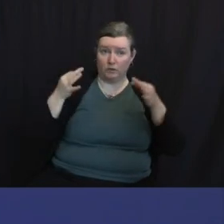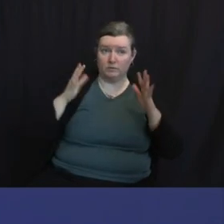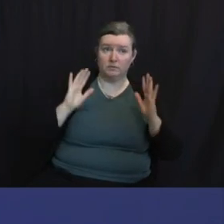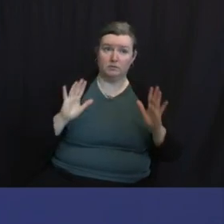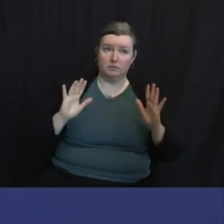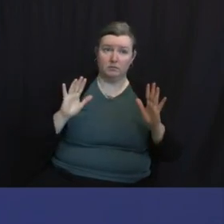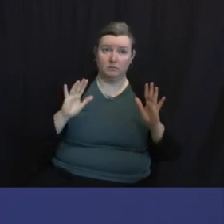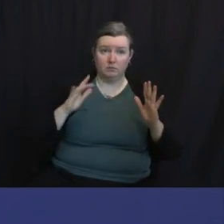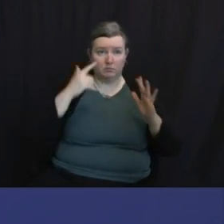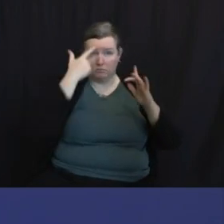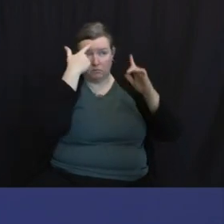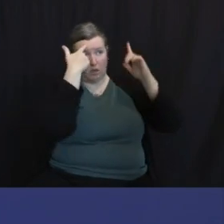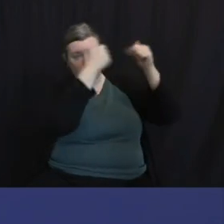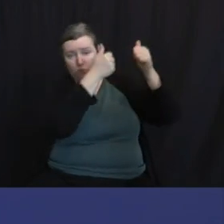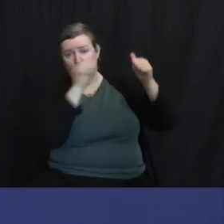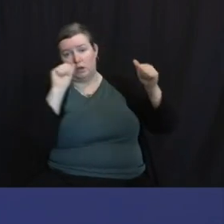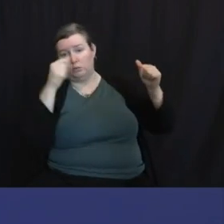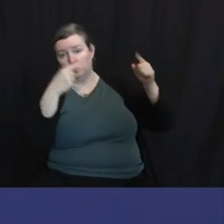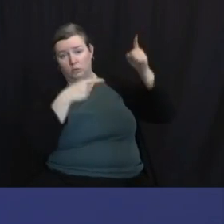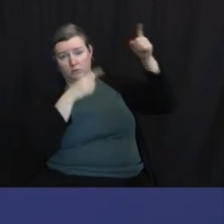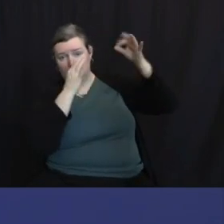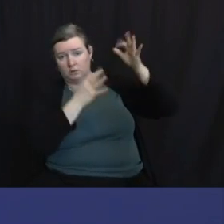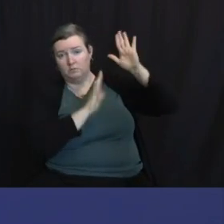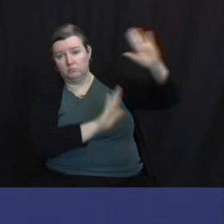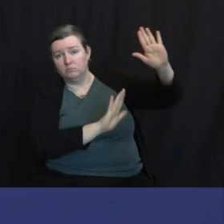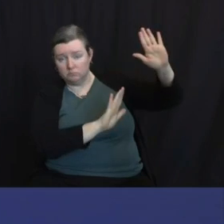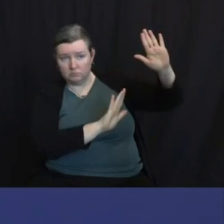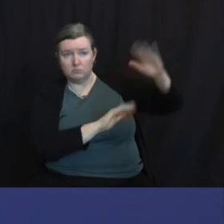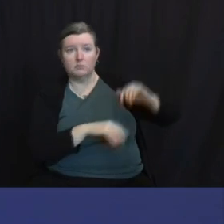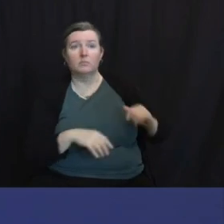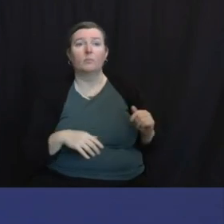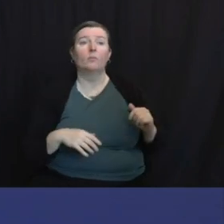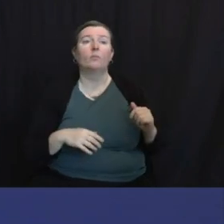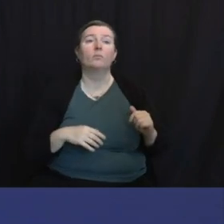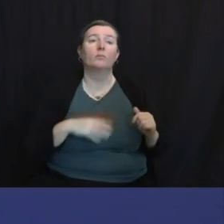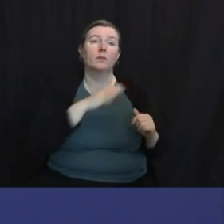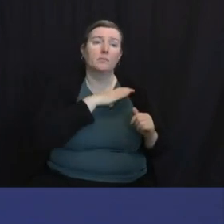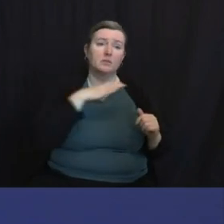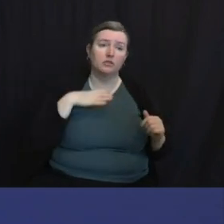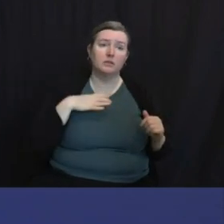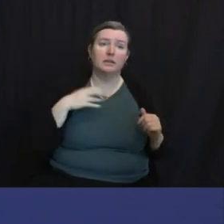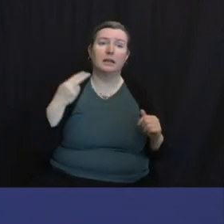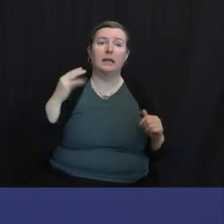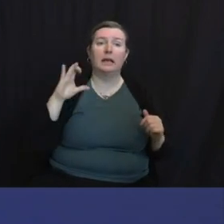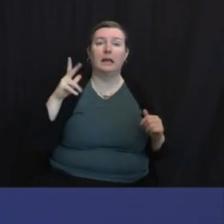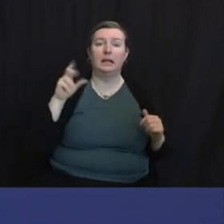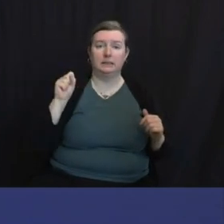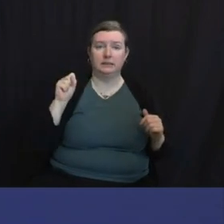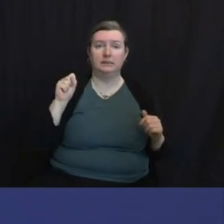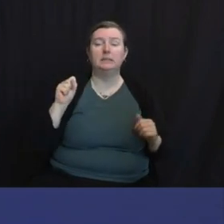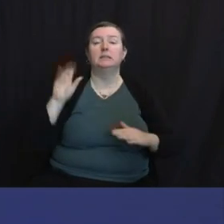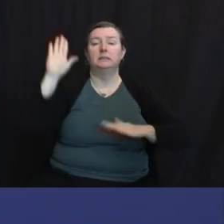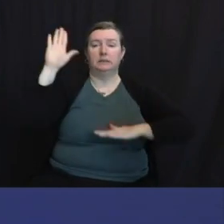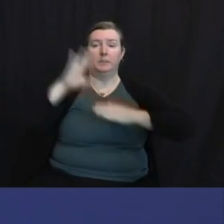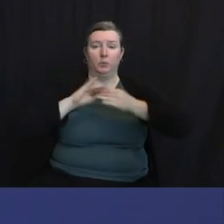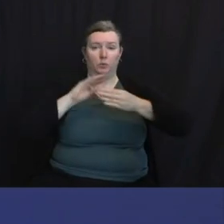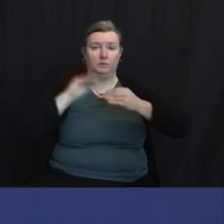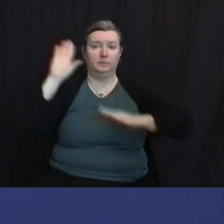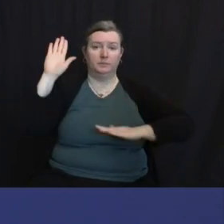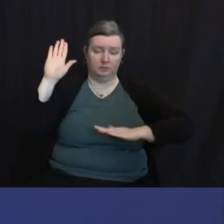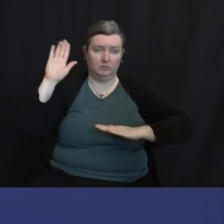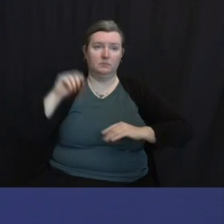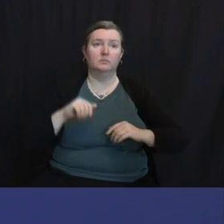And as it relates to Commissioner Hicks testifying, no